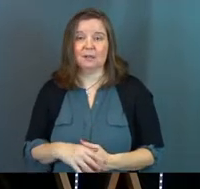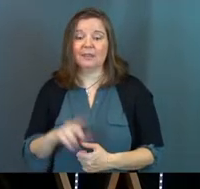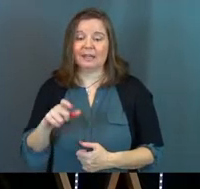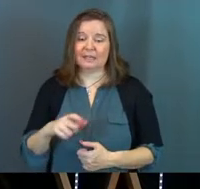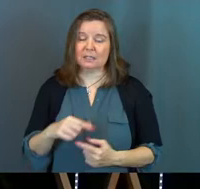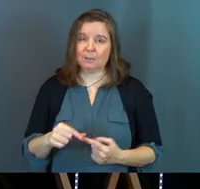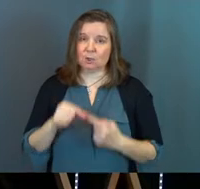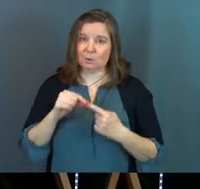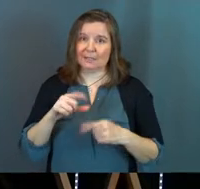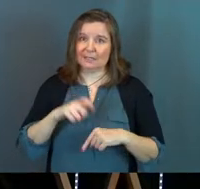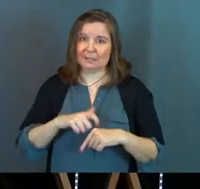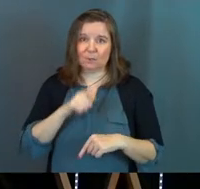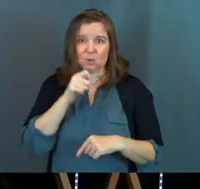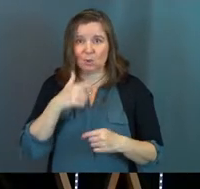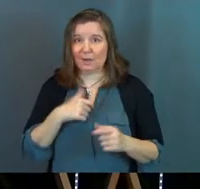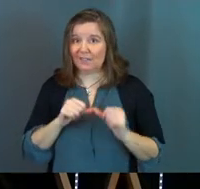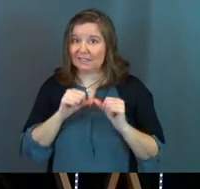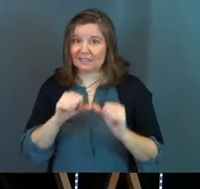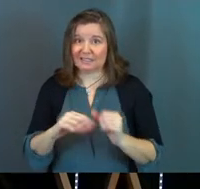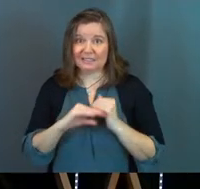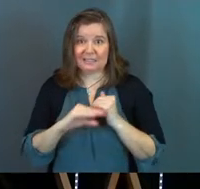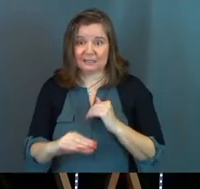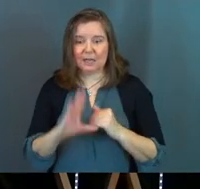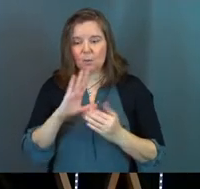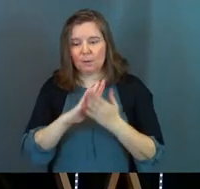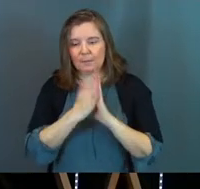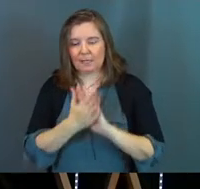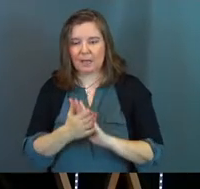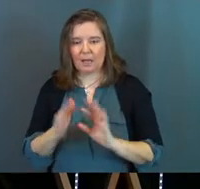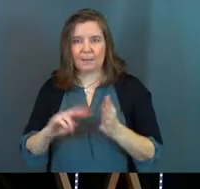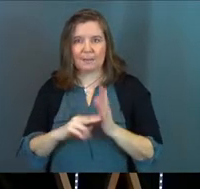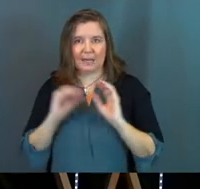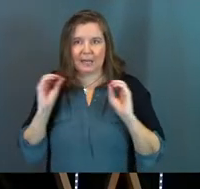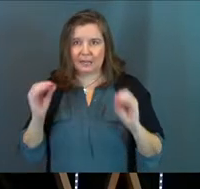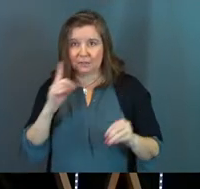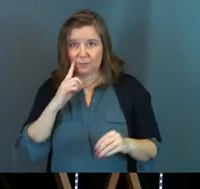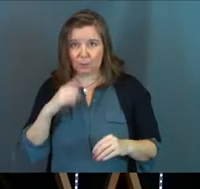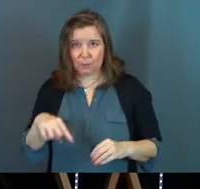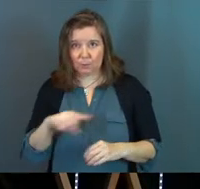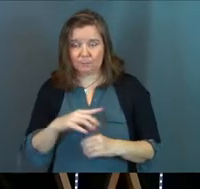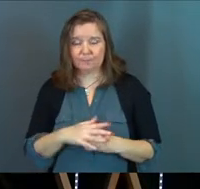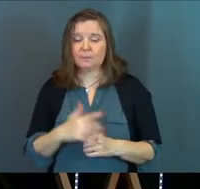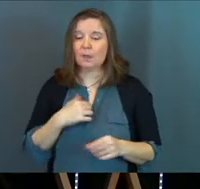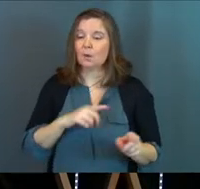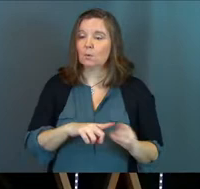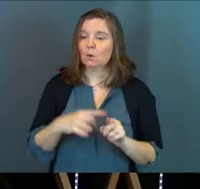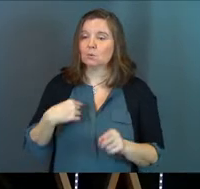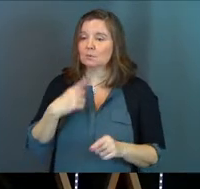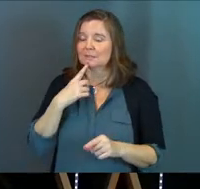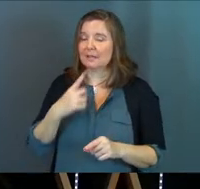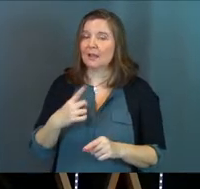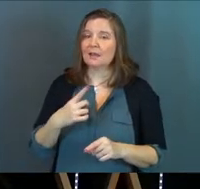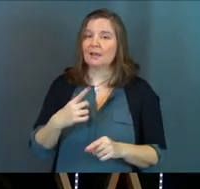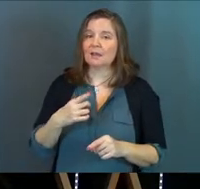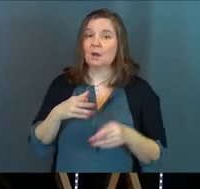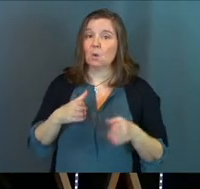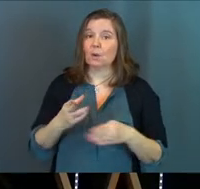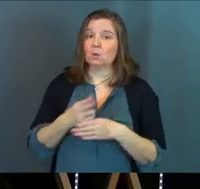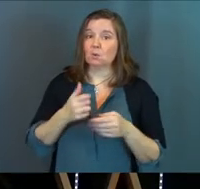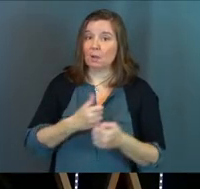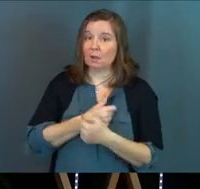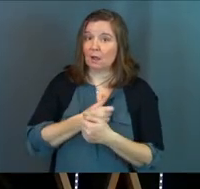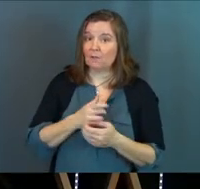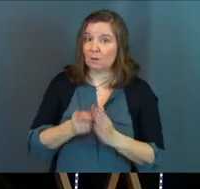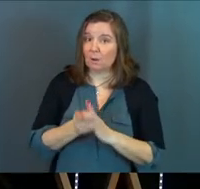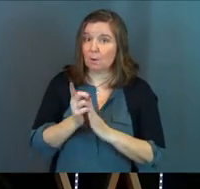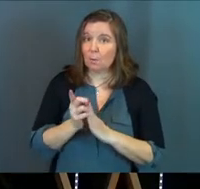Those need to be unique times or you don't have consistency and it'll become meaningless for you. I would also say a way to use love in